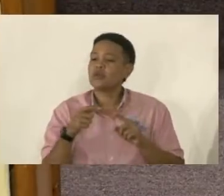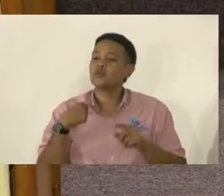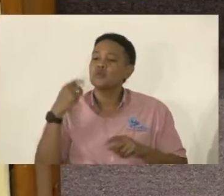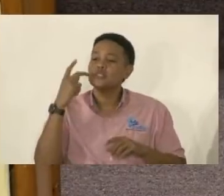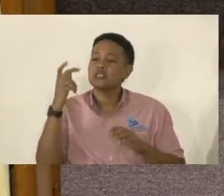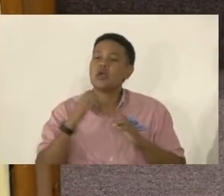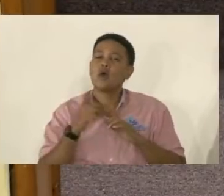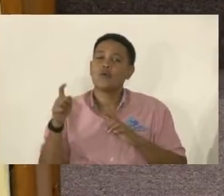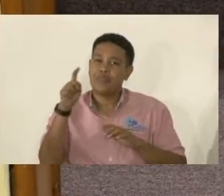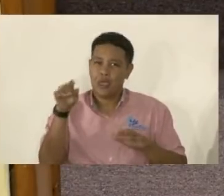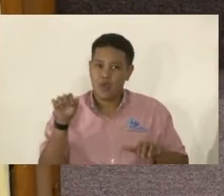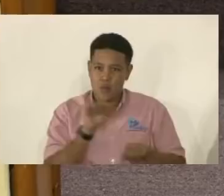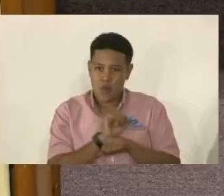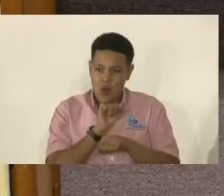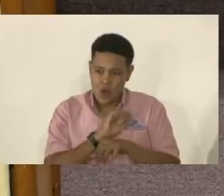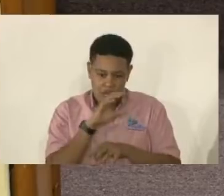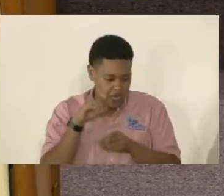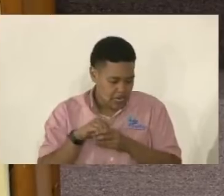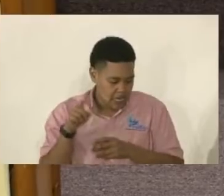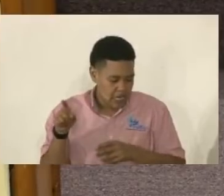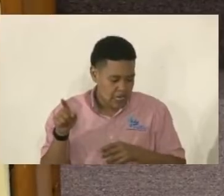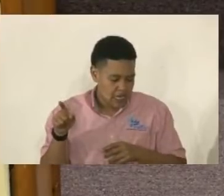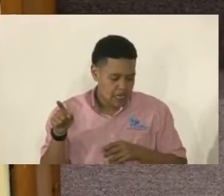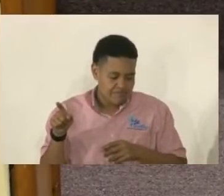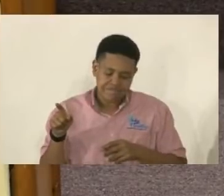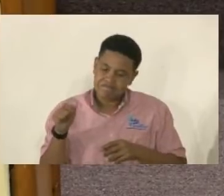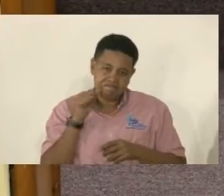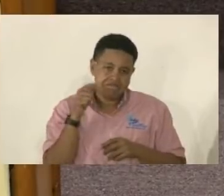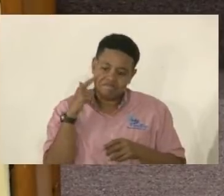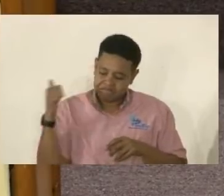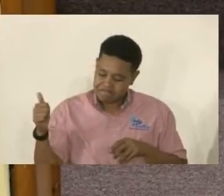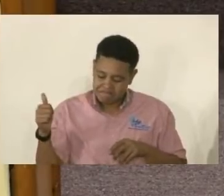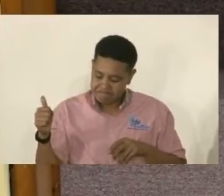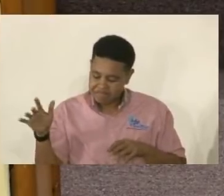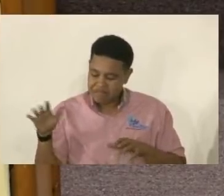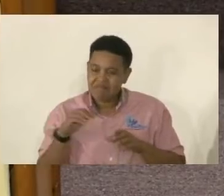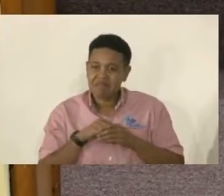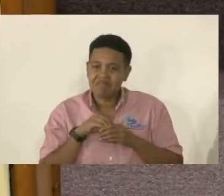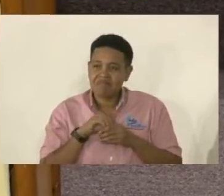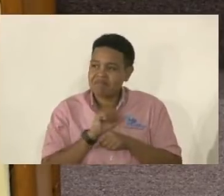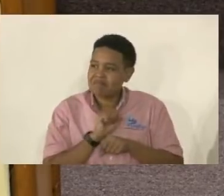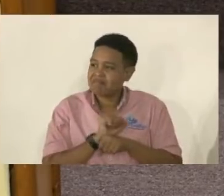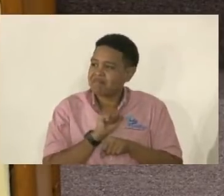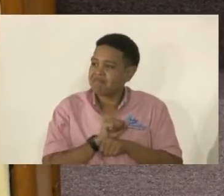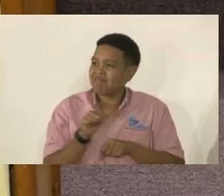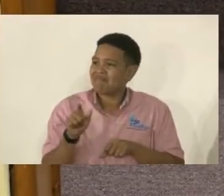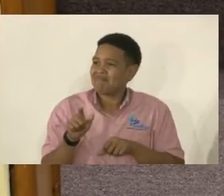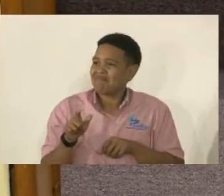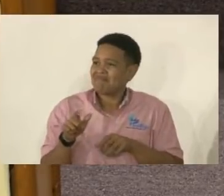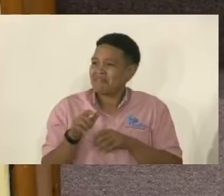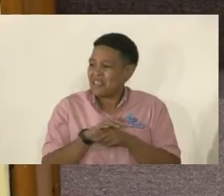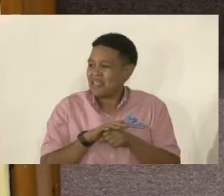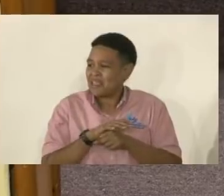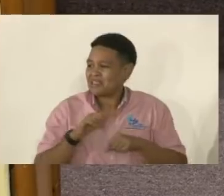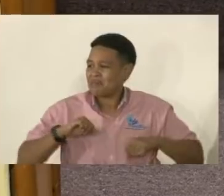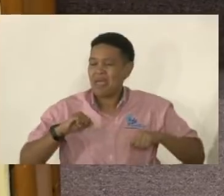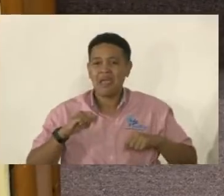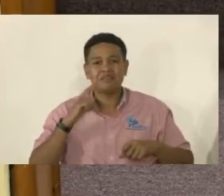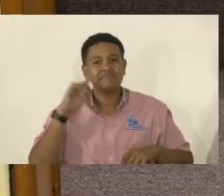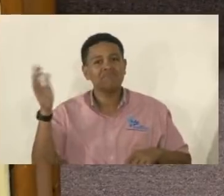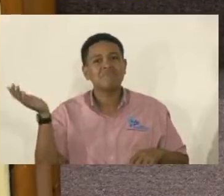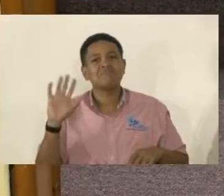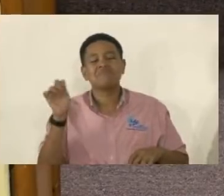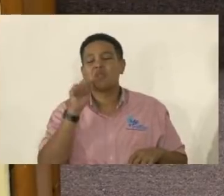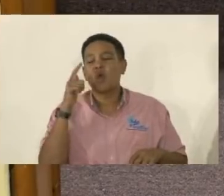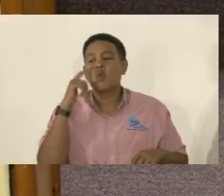conditions that we had our officers working in 2016, it was truly deplorable.